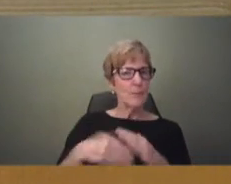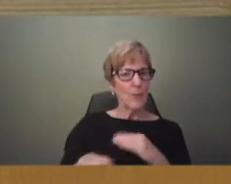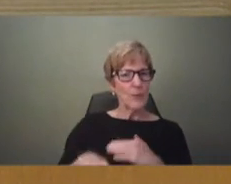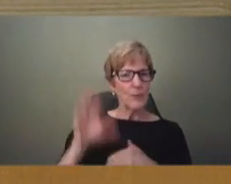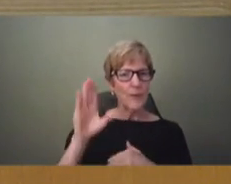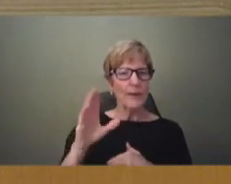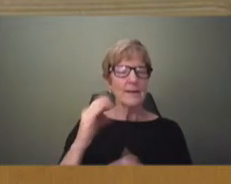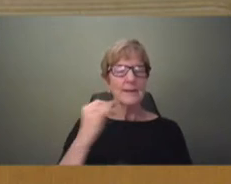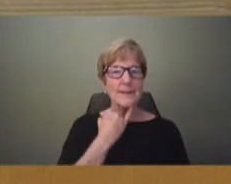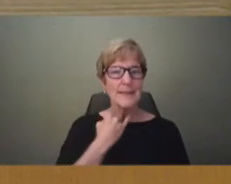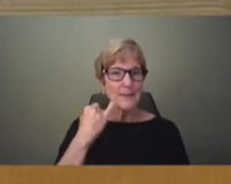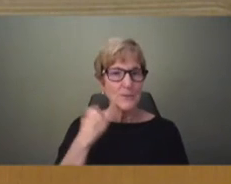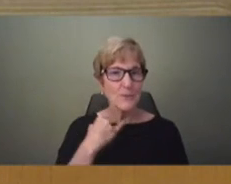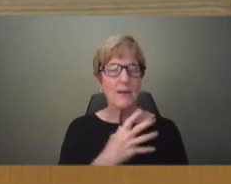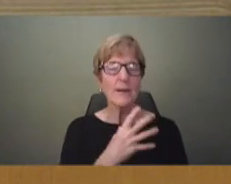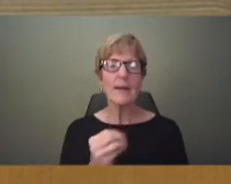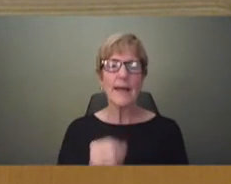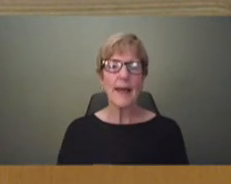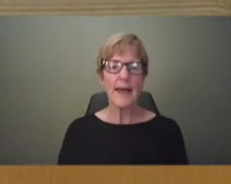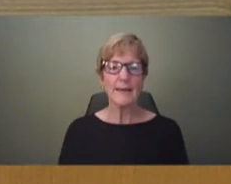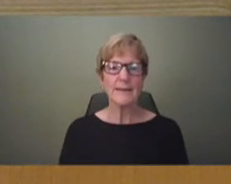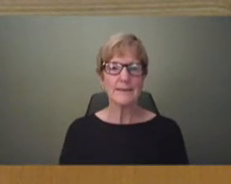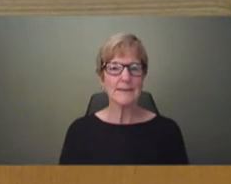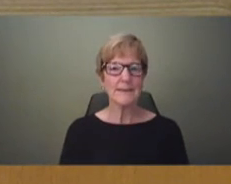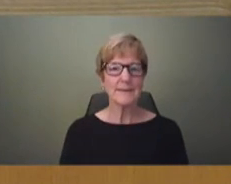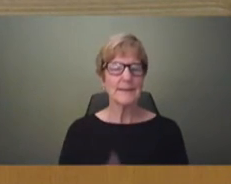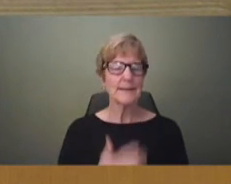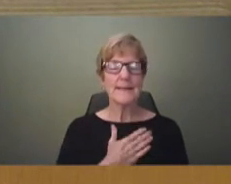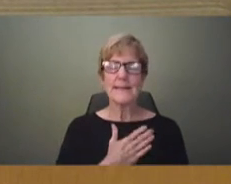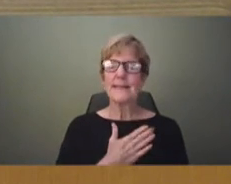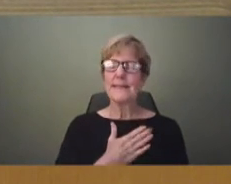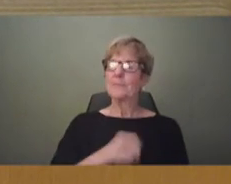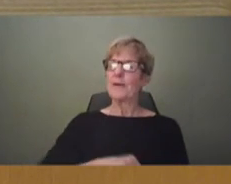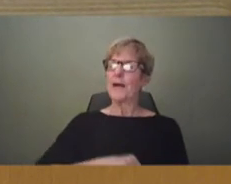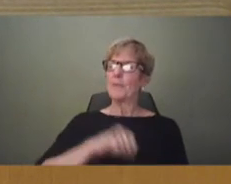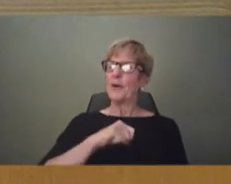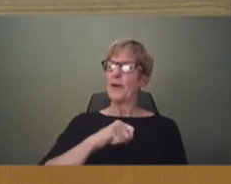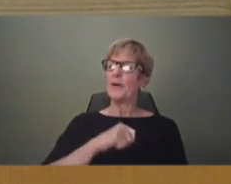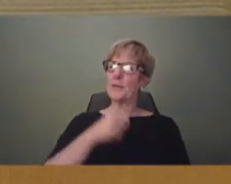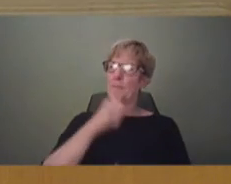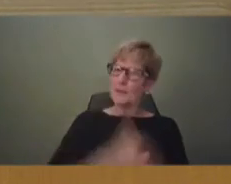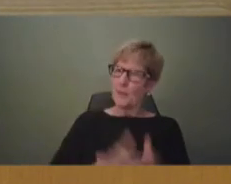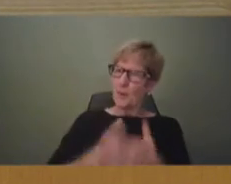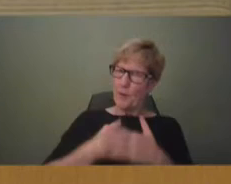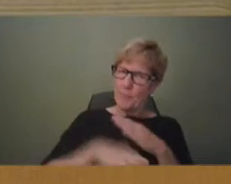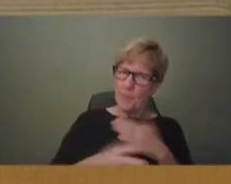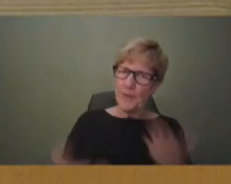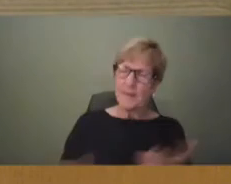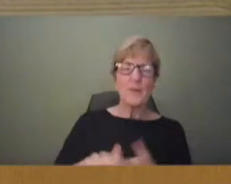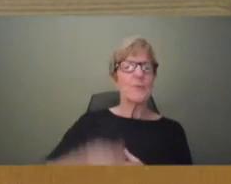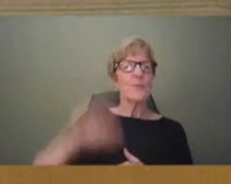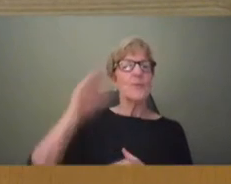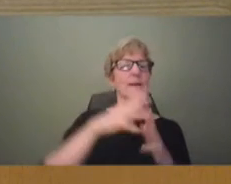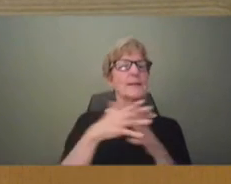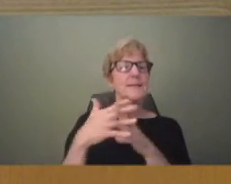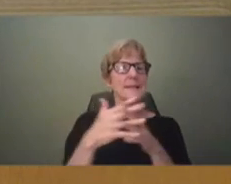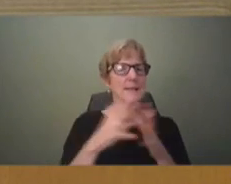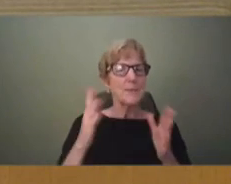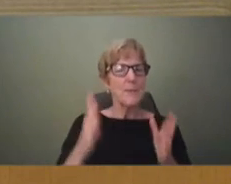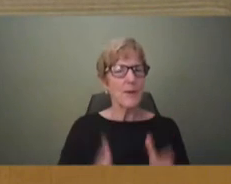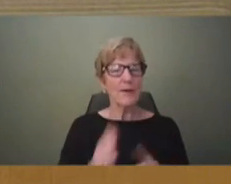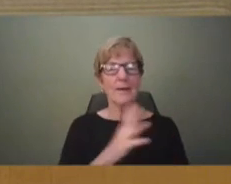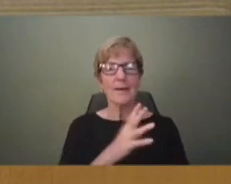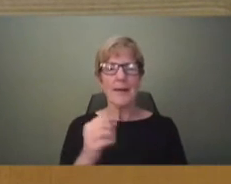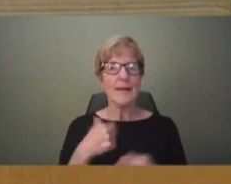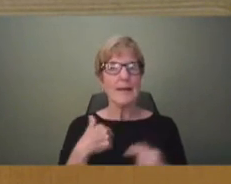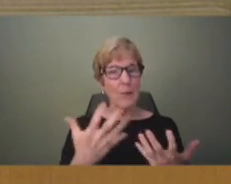Israel and it's my pride and joy that my daughter was born here she's being raised in as an American and I want